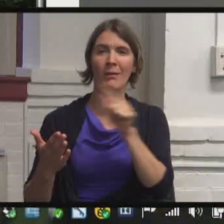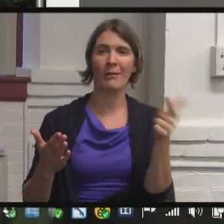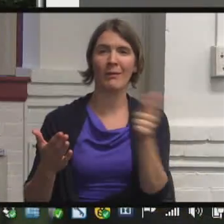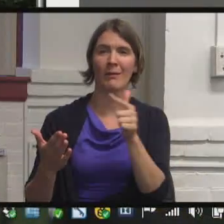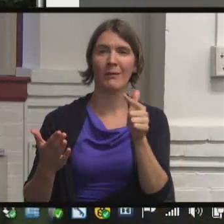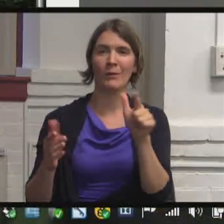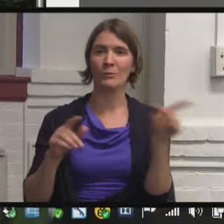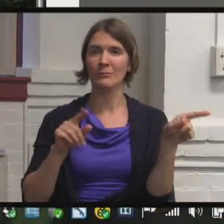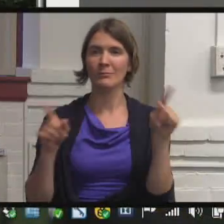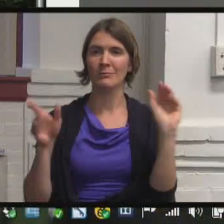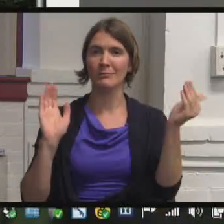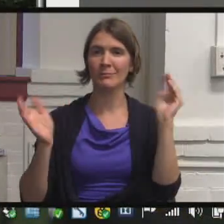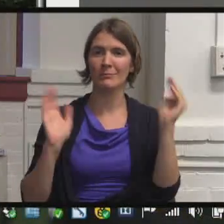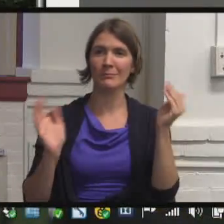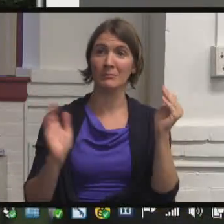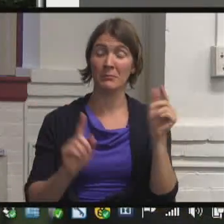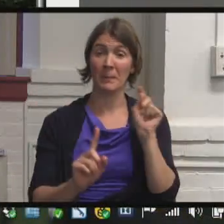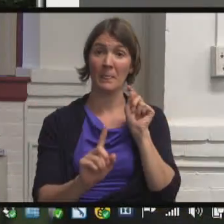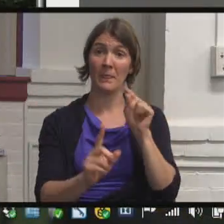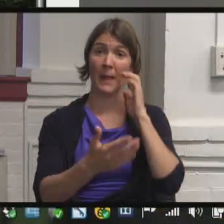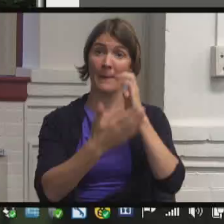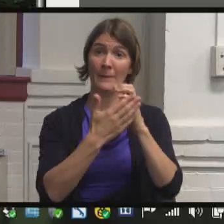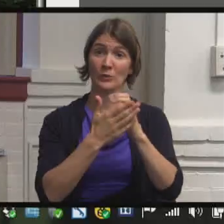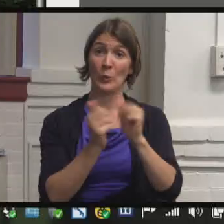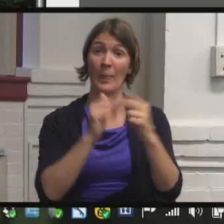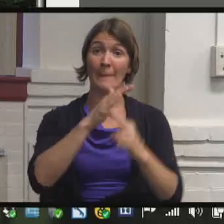backwards and forwards. I would say that this is